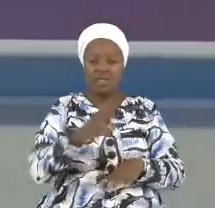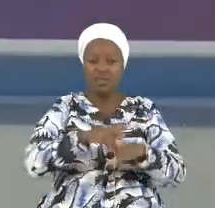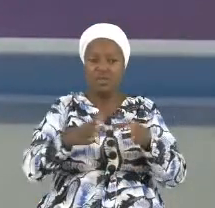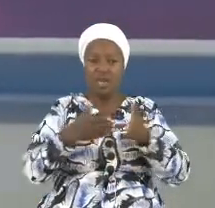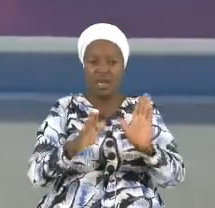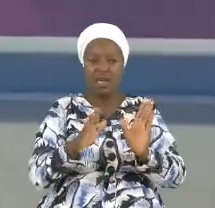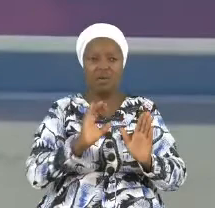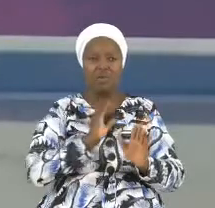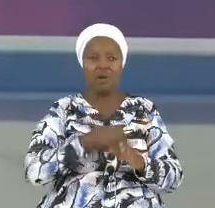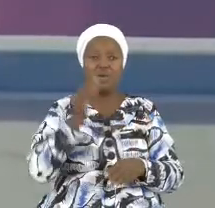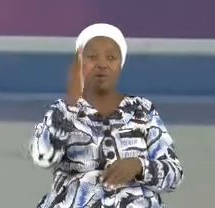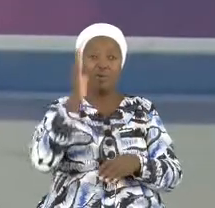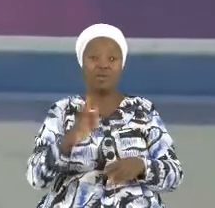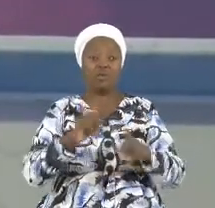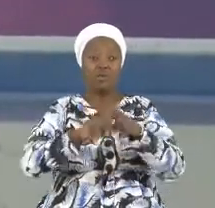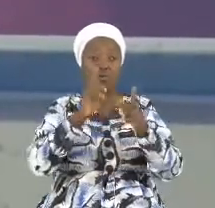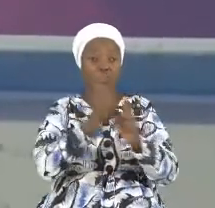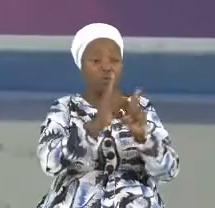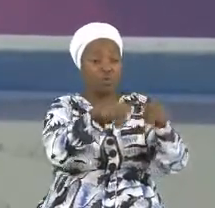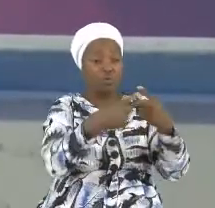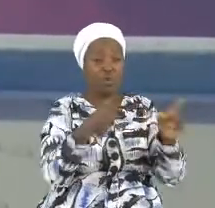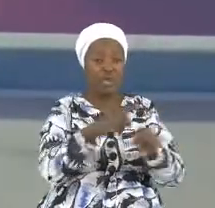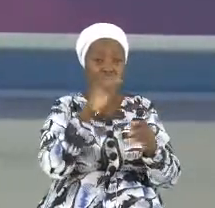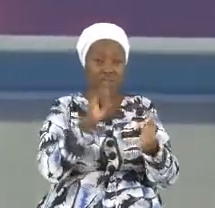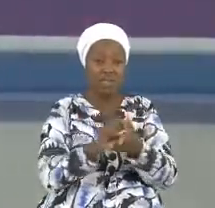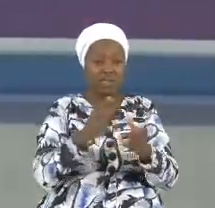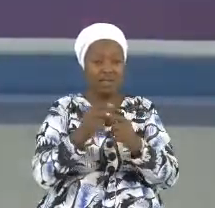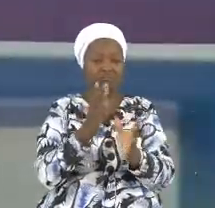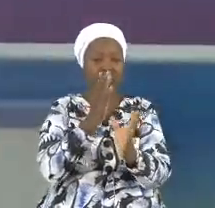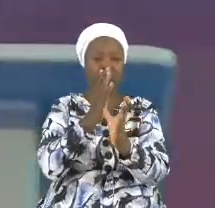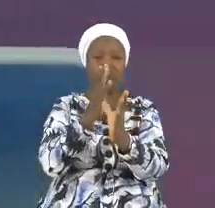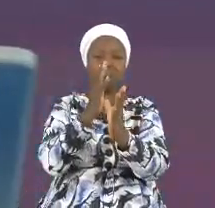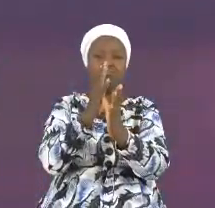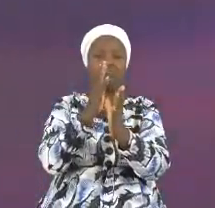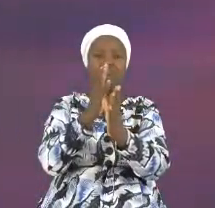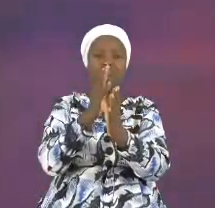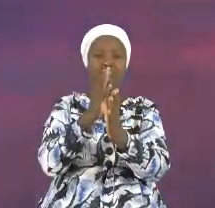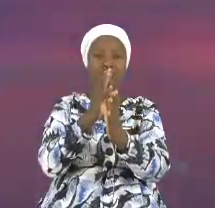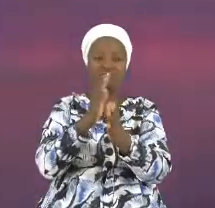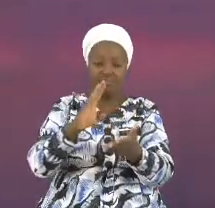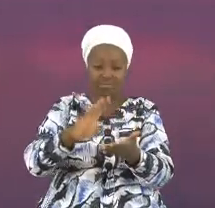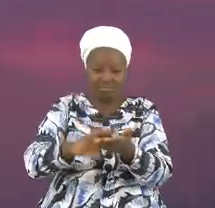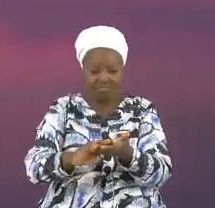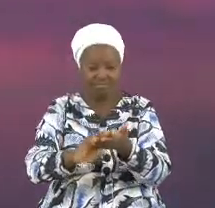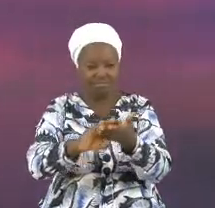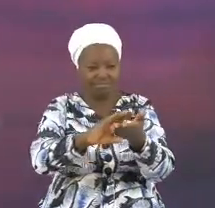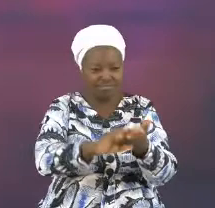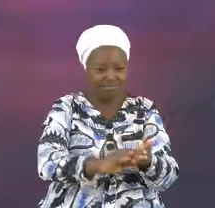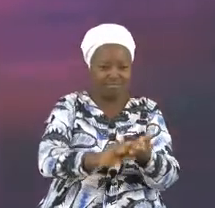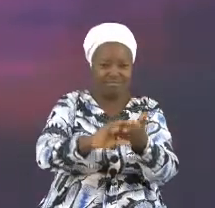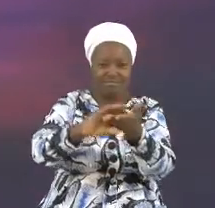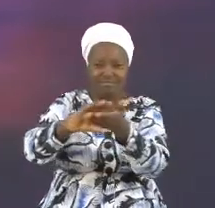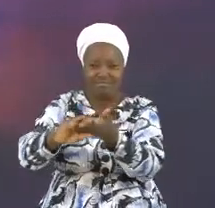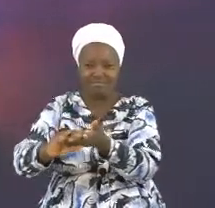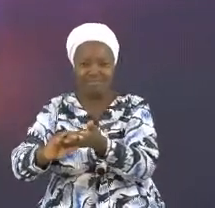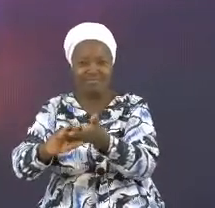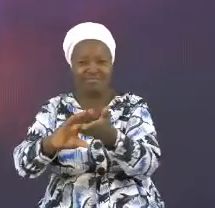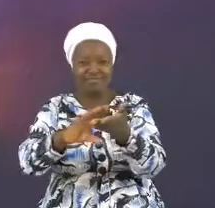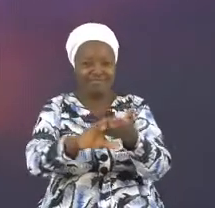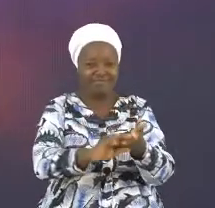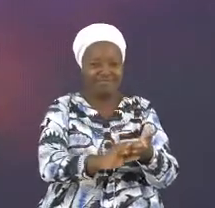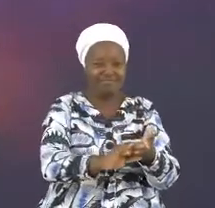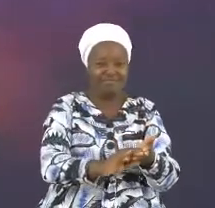Then they started. They lined up, shaking my hand. Glad you came, come again. Glad